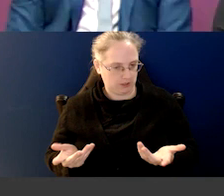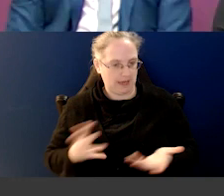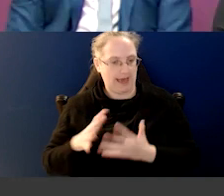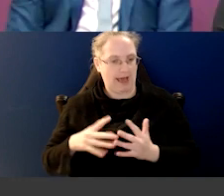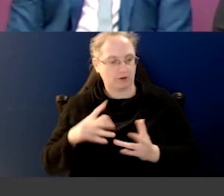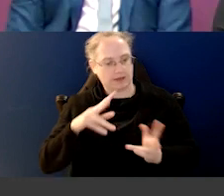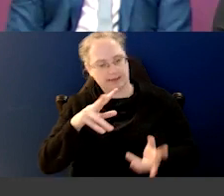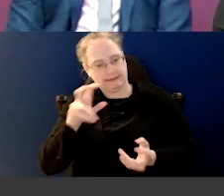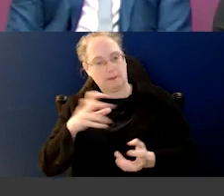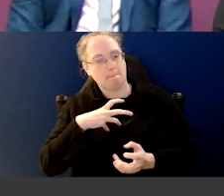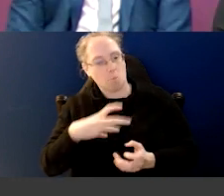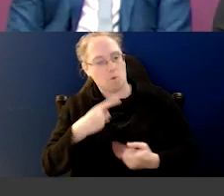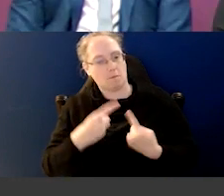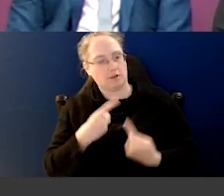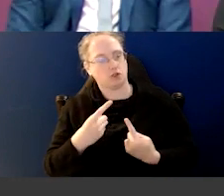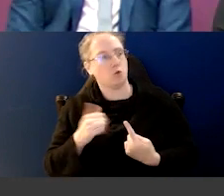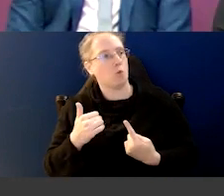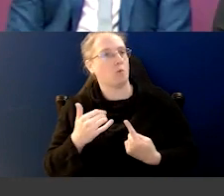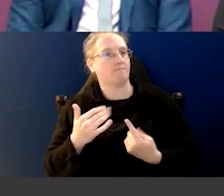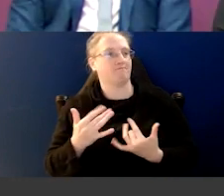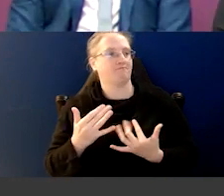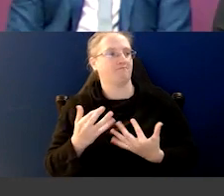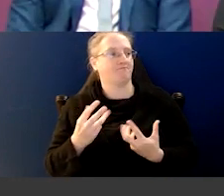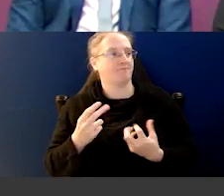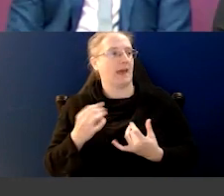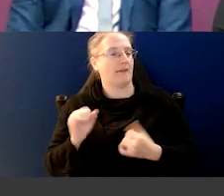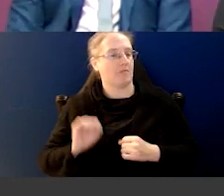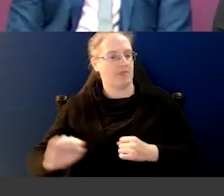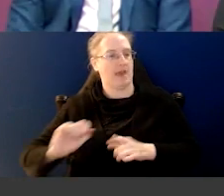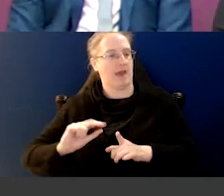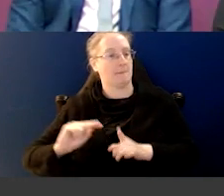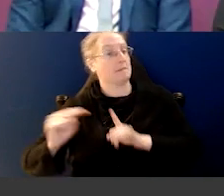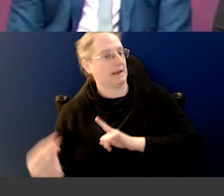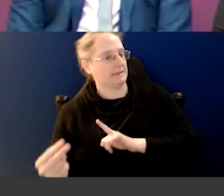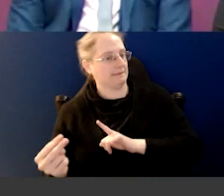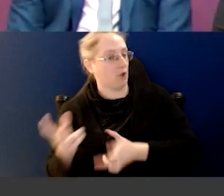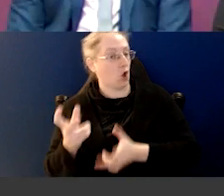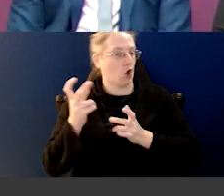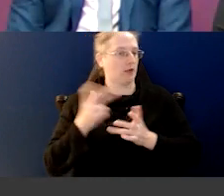have their views heard within the IBAC organisation?